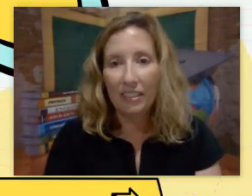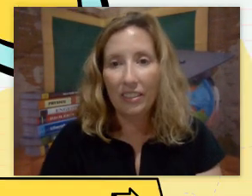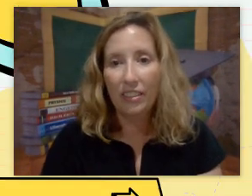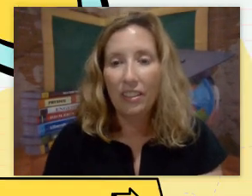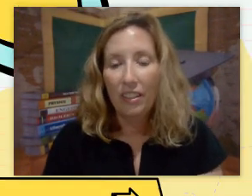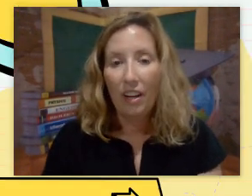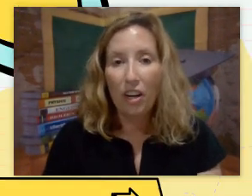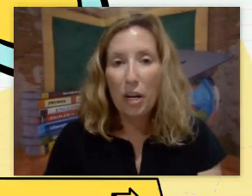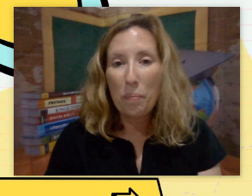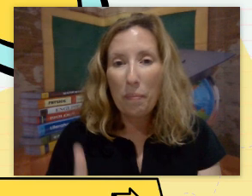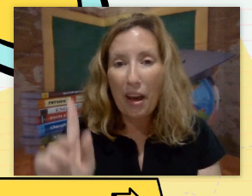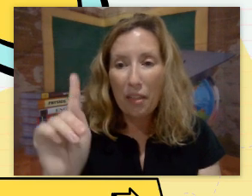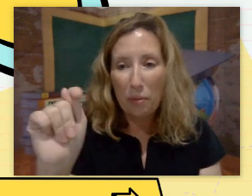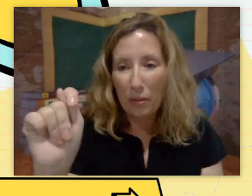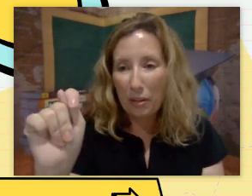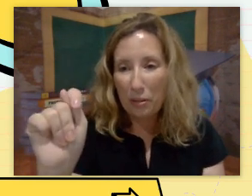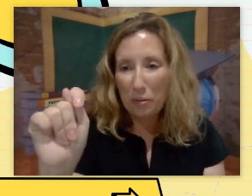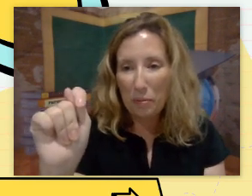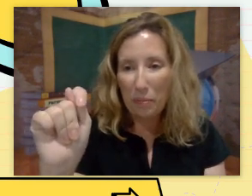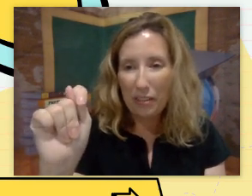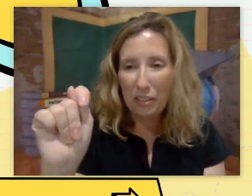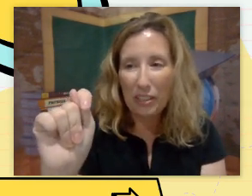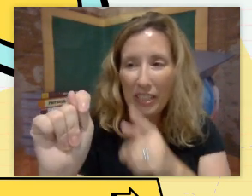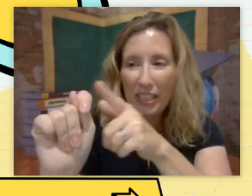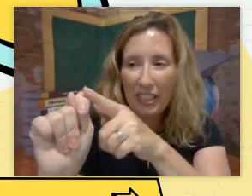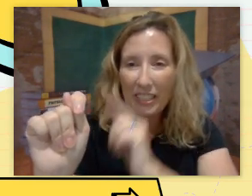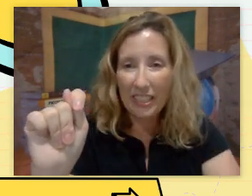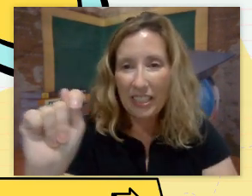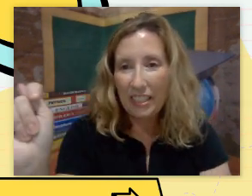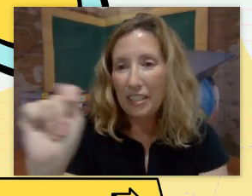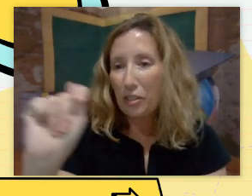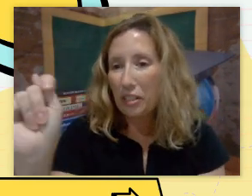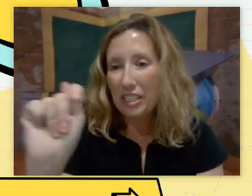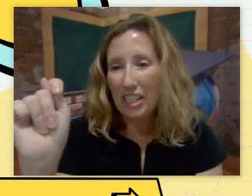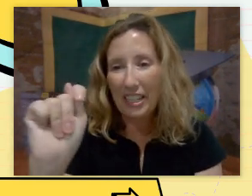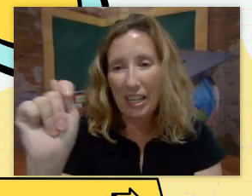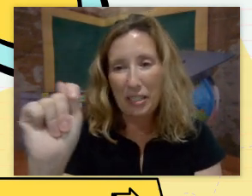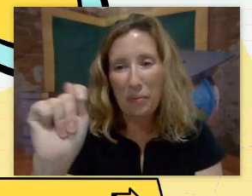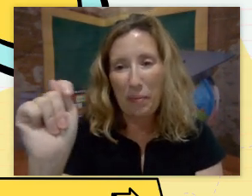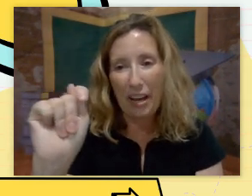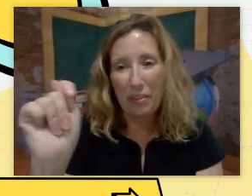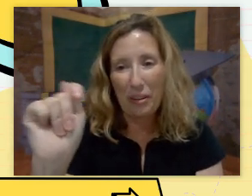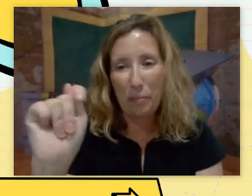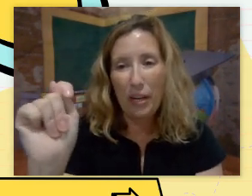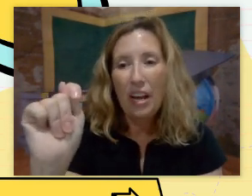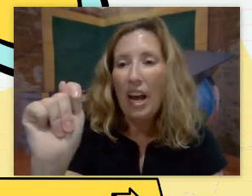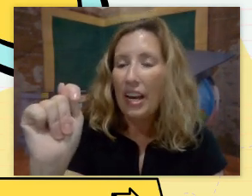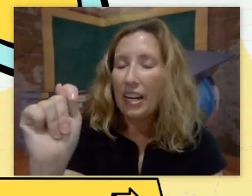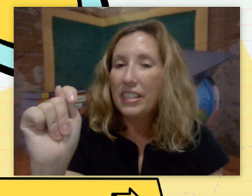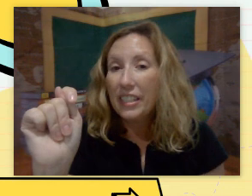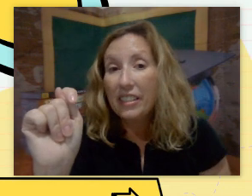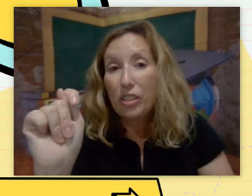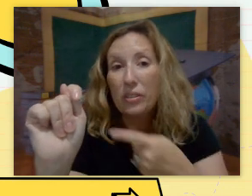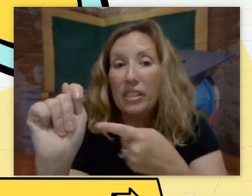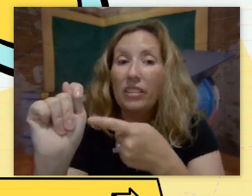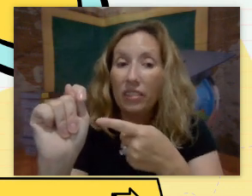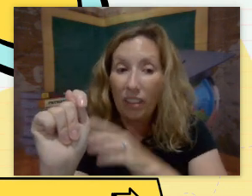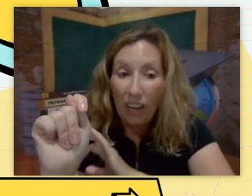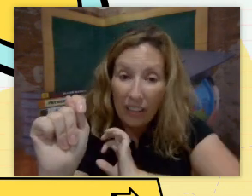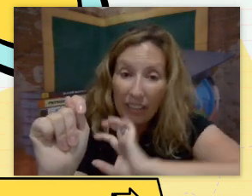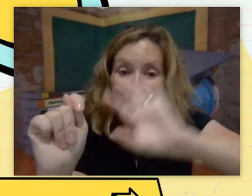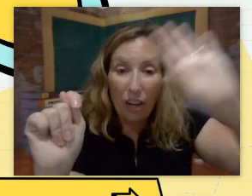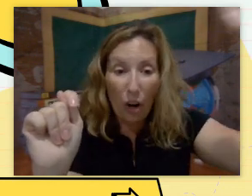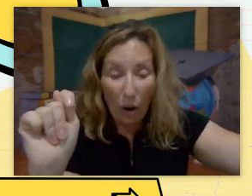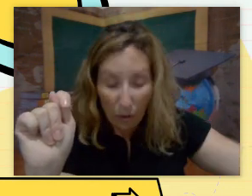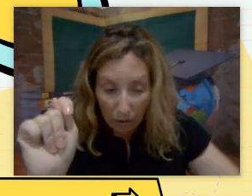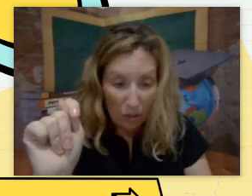class. All right, bathroom. You're going to take that T and you're going to shake it. Bathroom. And I see this used a